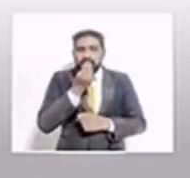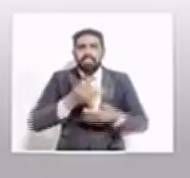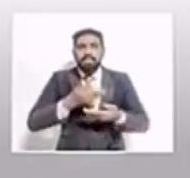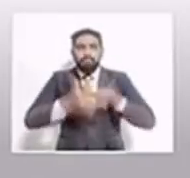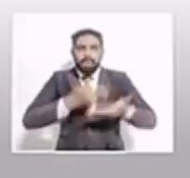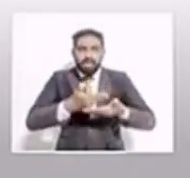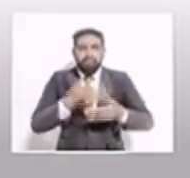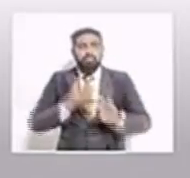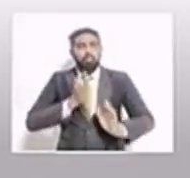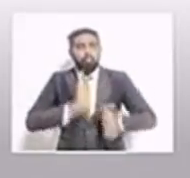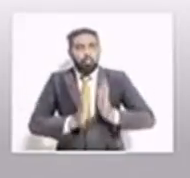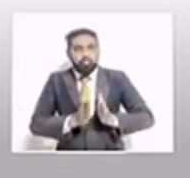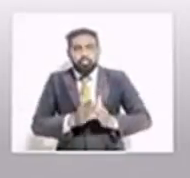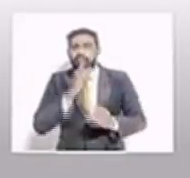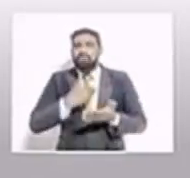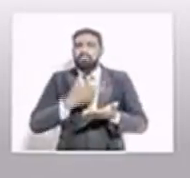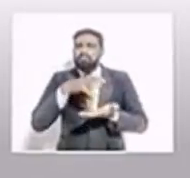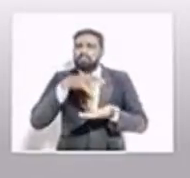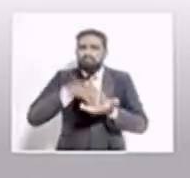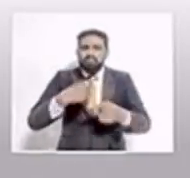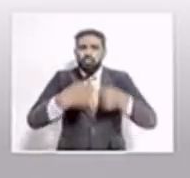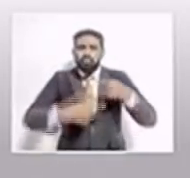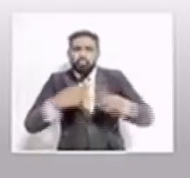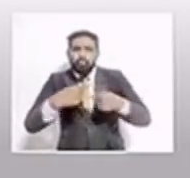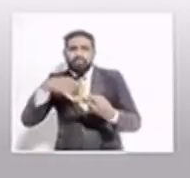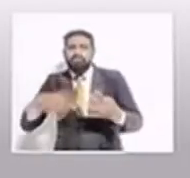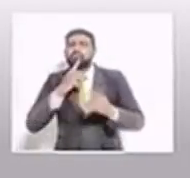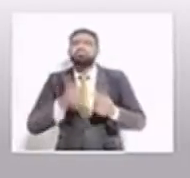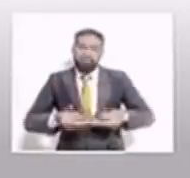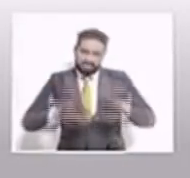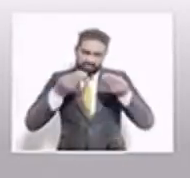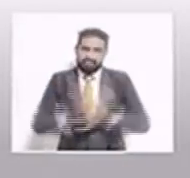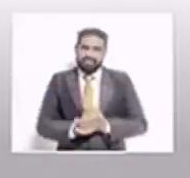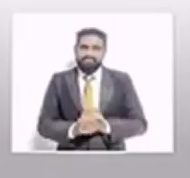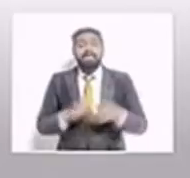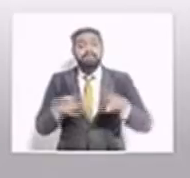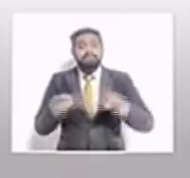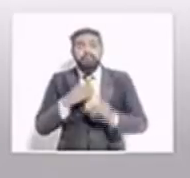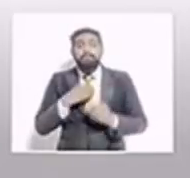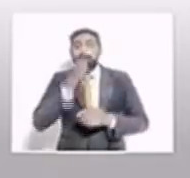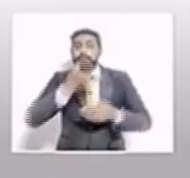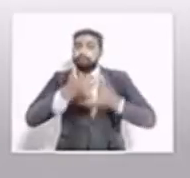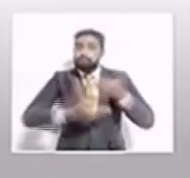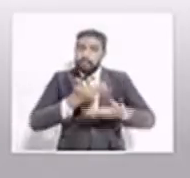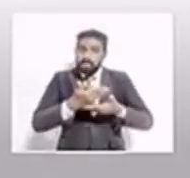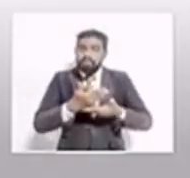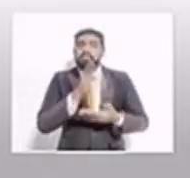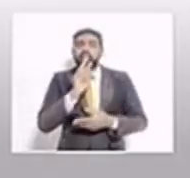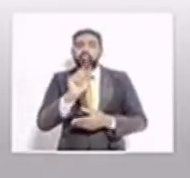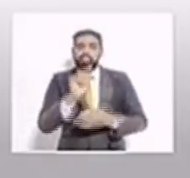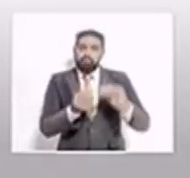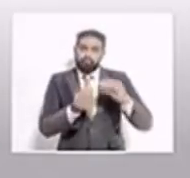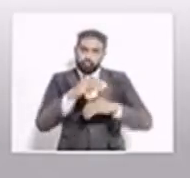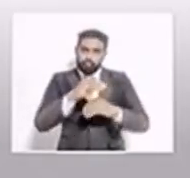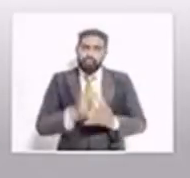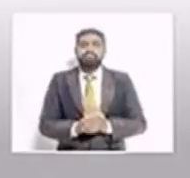be increased from today. The price of a rice packet will go up by 20 rupees, kottu by